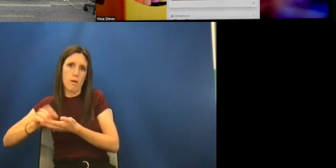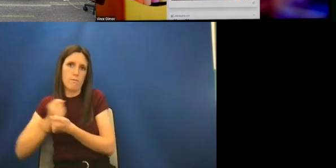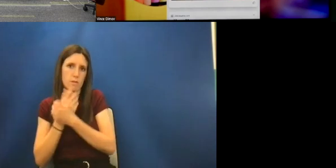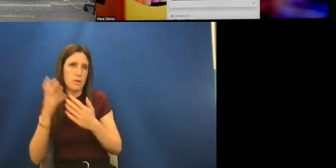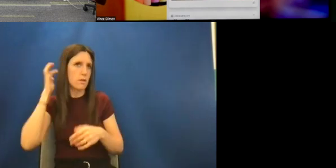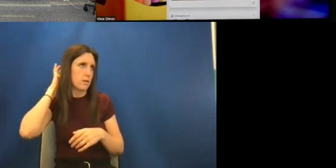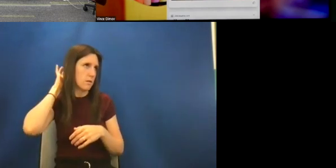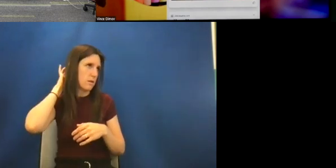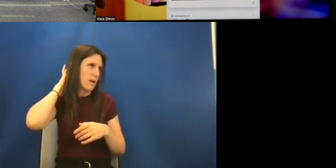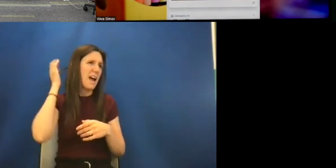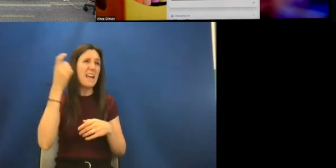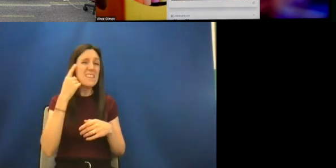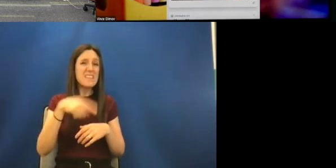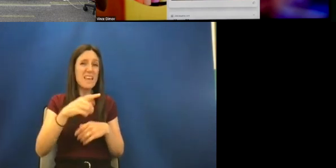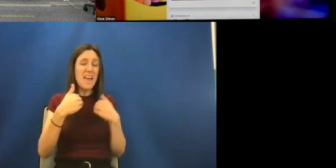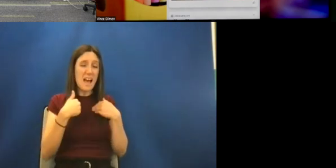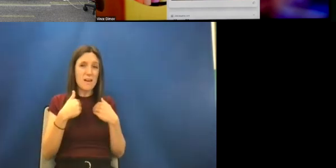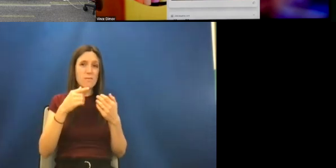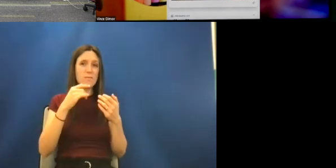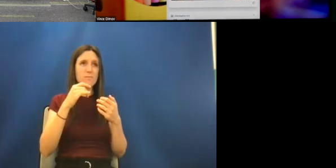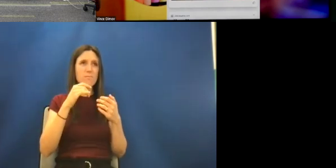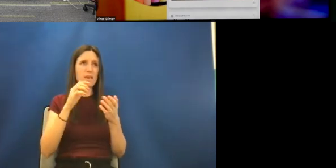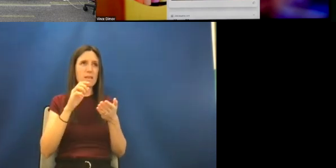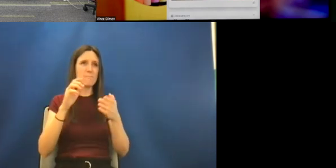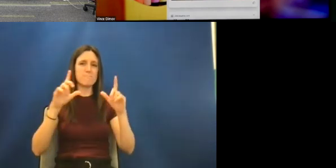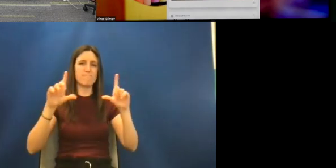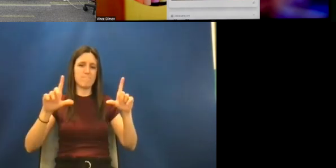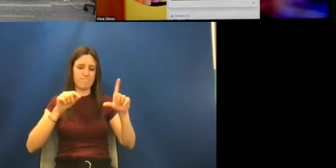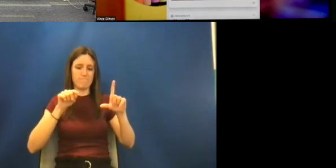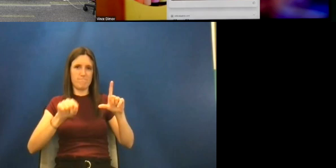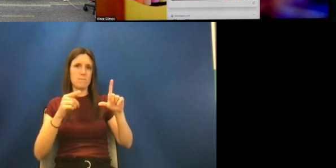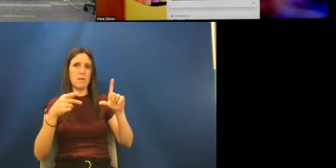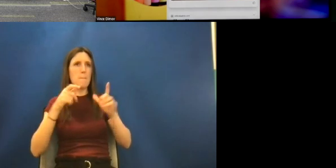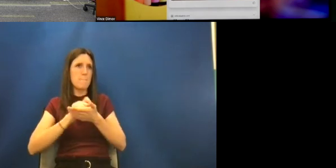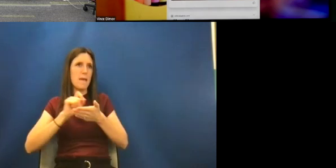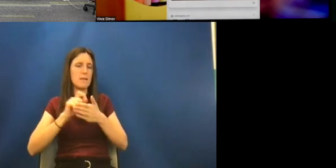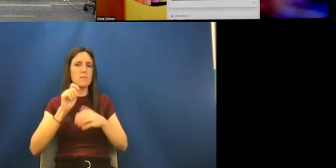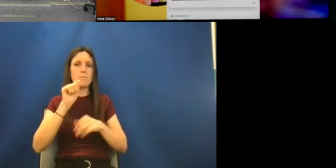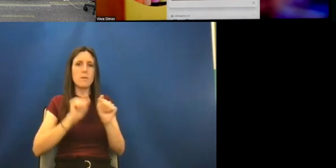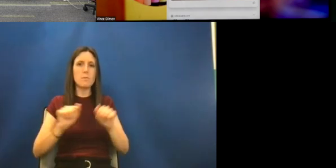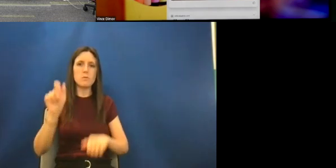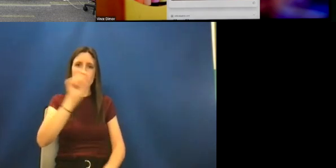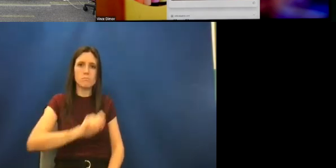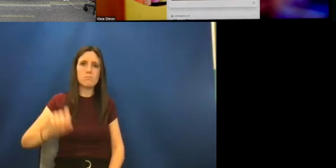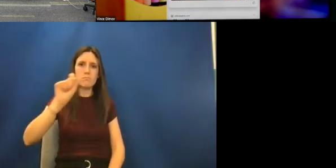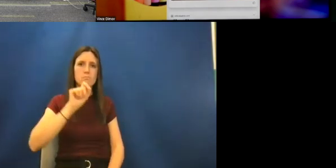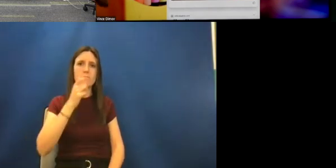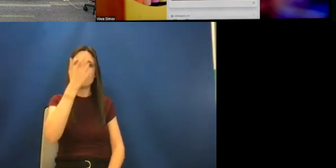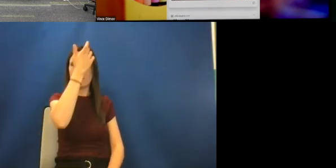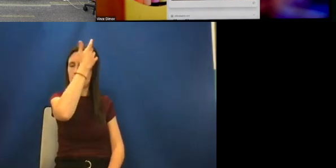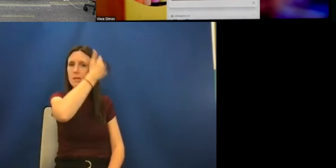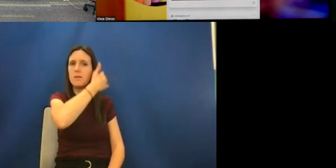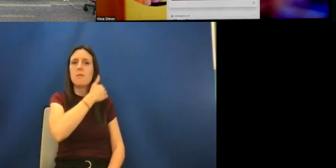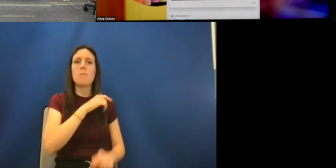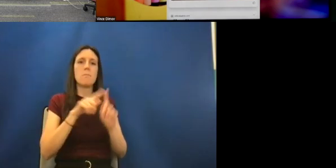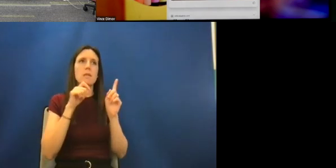like, on their iPad, there's like a little pencil down the bottom. They can click on that and like circle something or write on the screen, but then we can just do, like, it doesn't